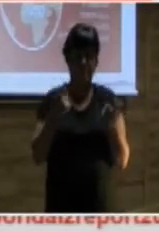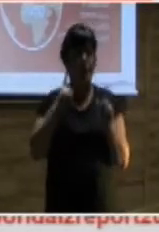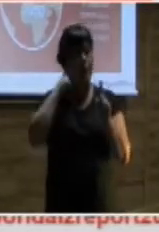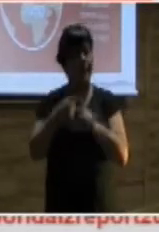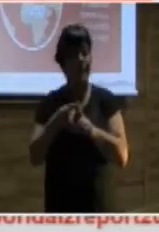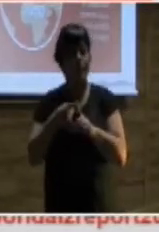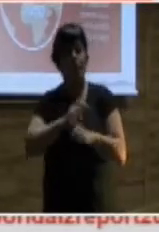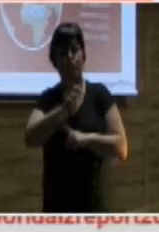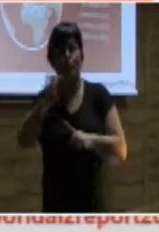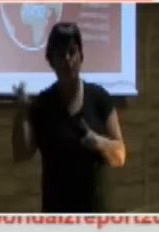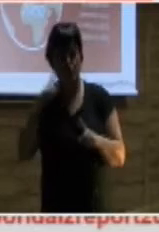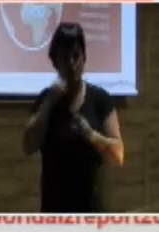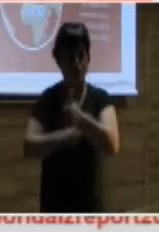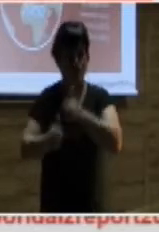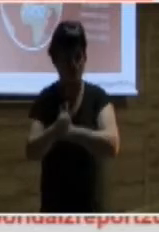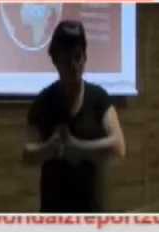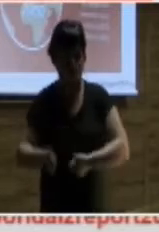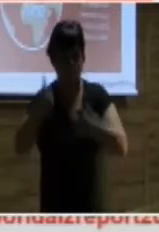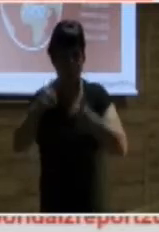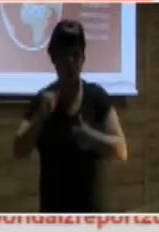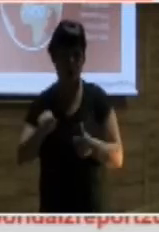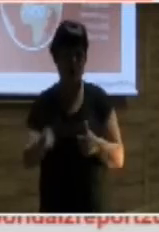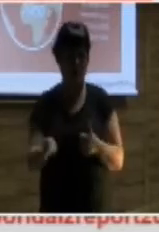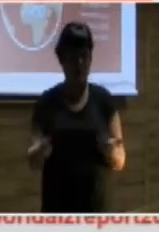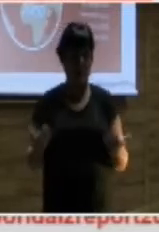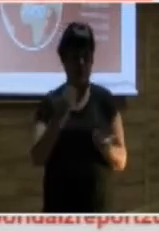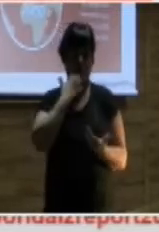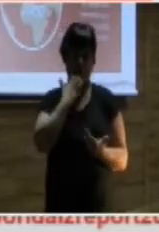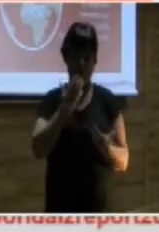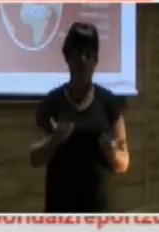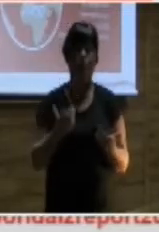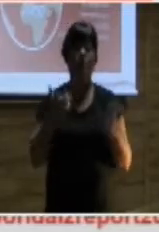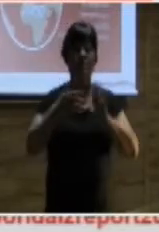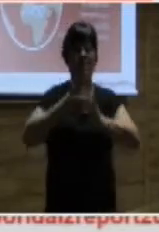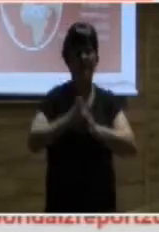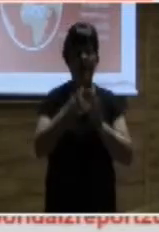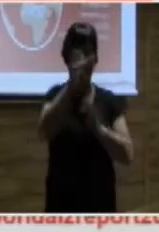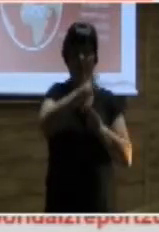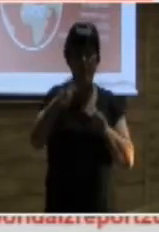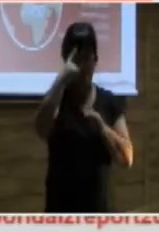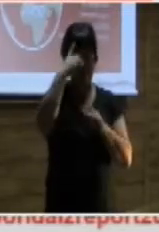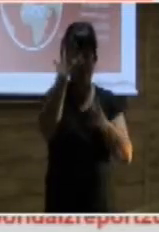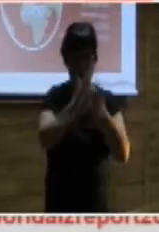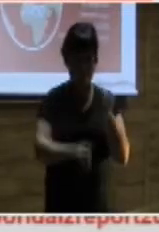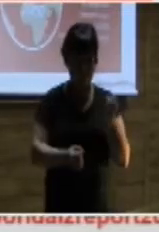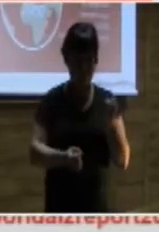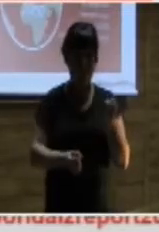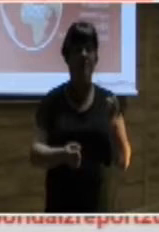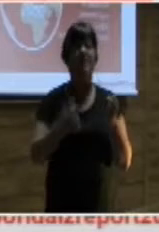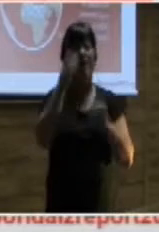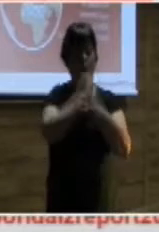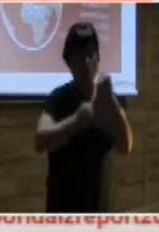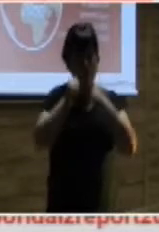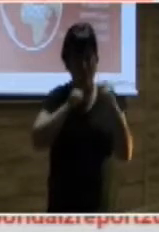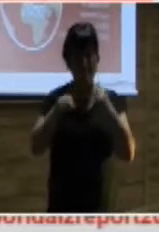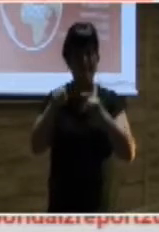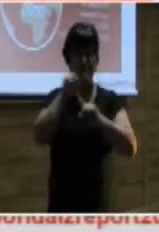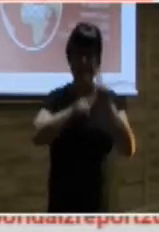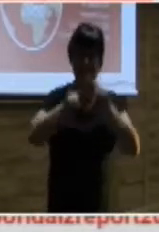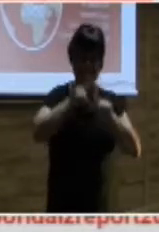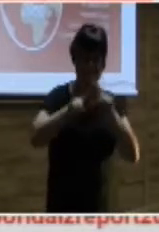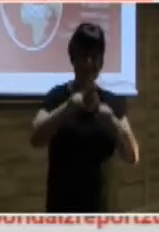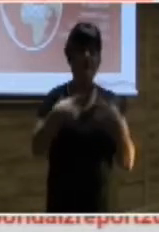And so people with dementia in these countries, in these economies, are really struggling,